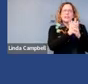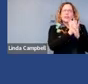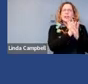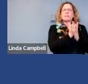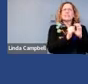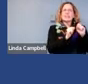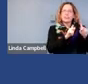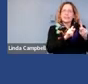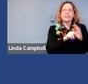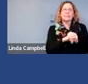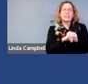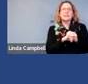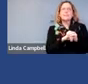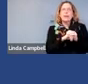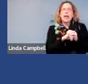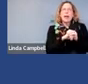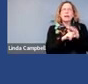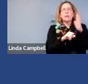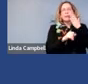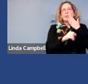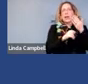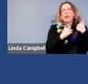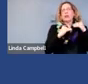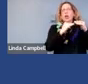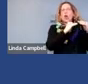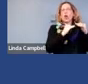and carried on in their careers.